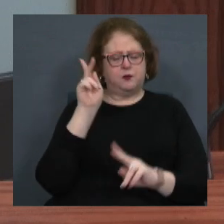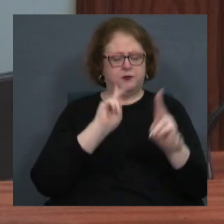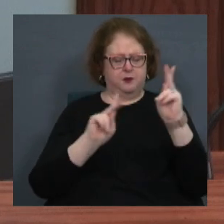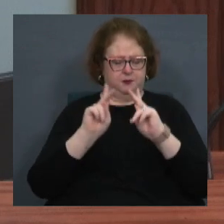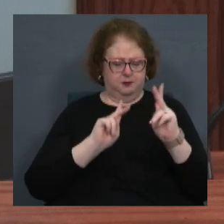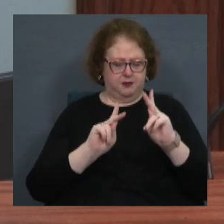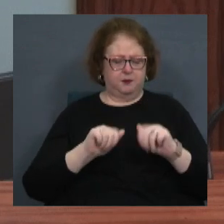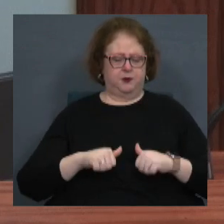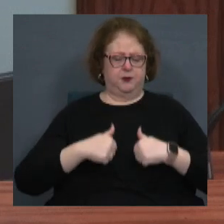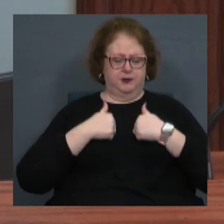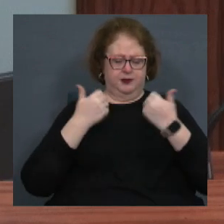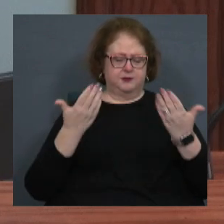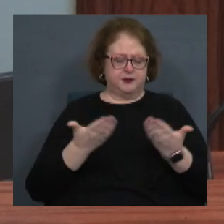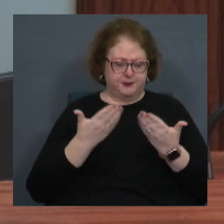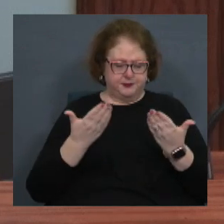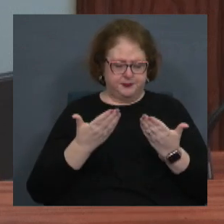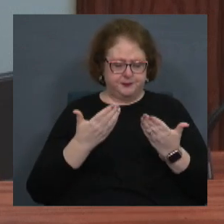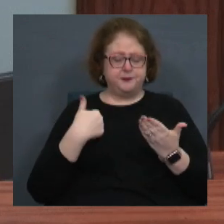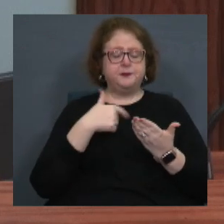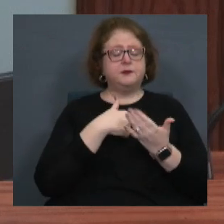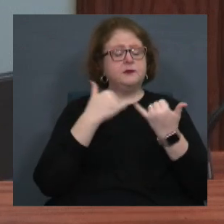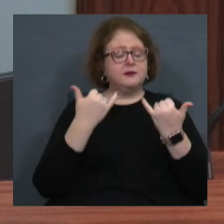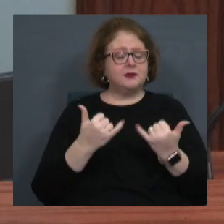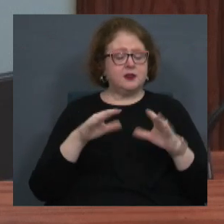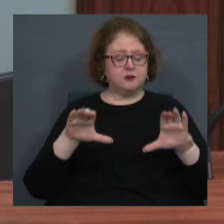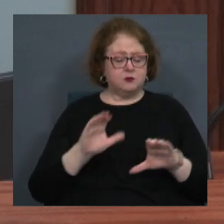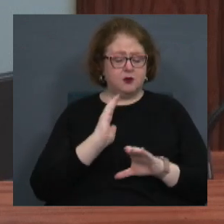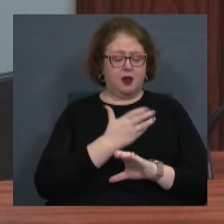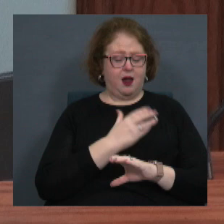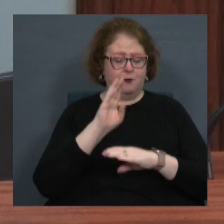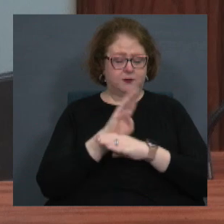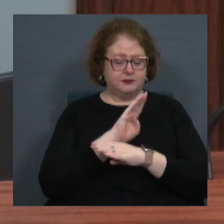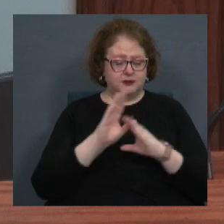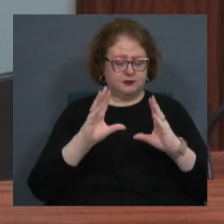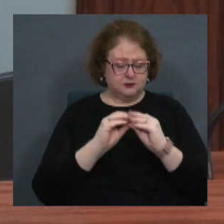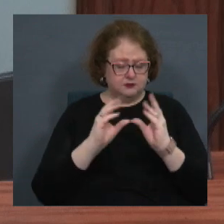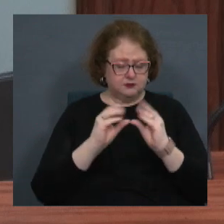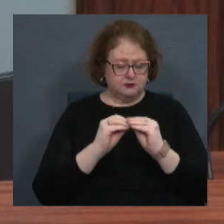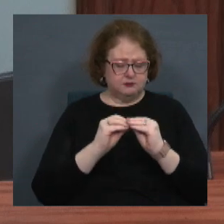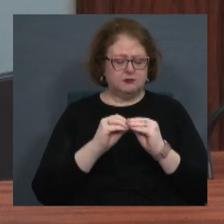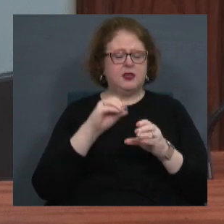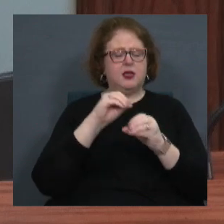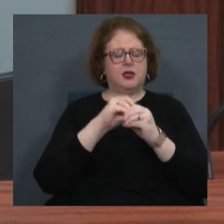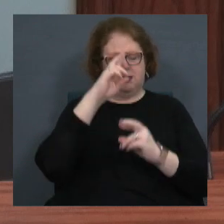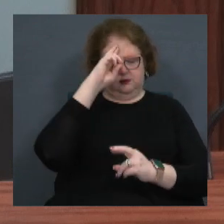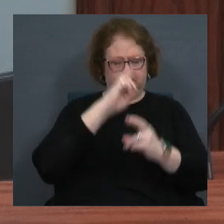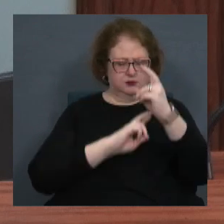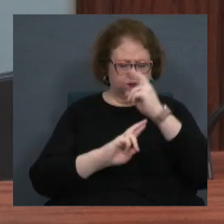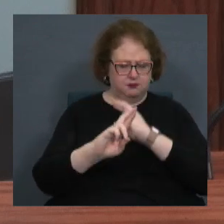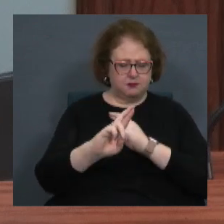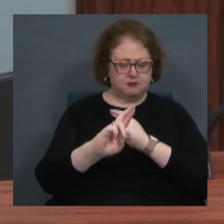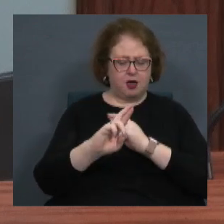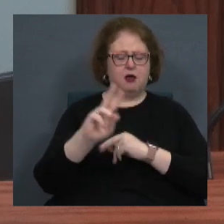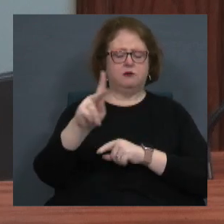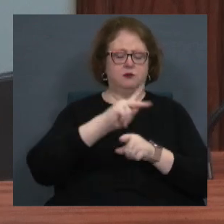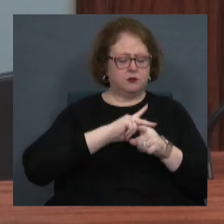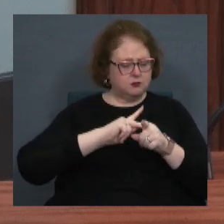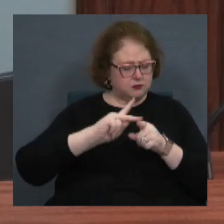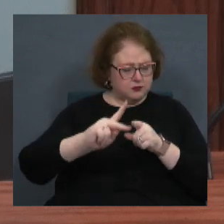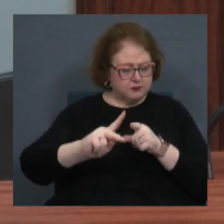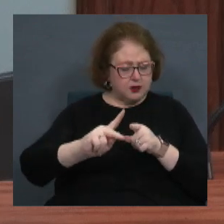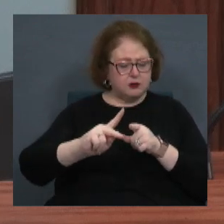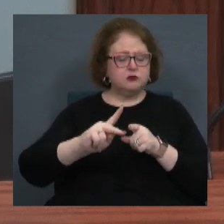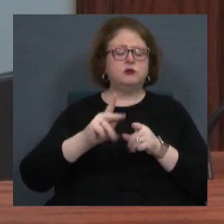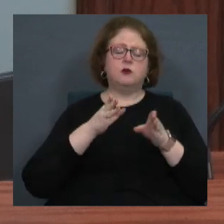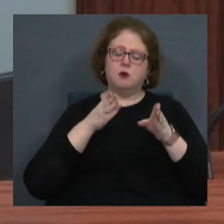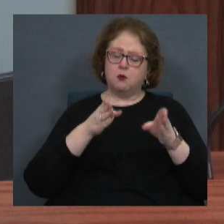our meeting here today, we ask that we do it in a respectful way. We do it in a professional way. And